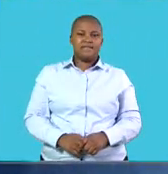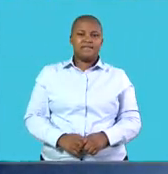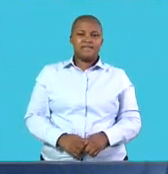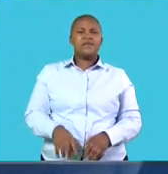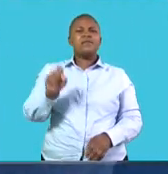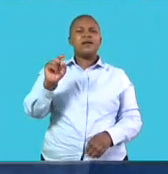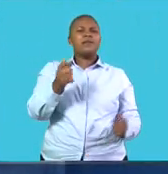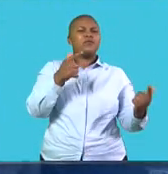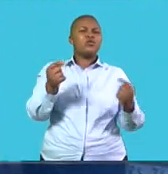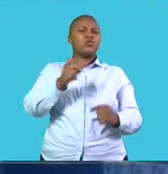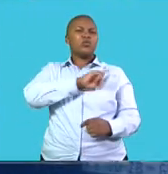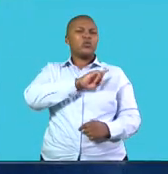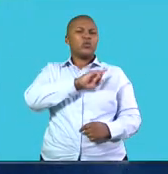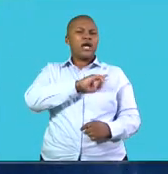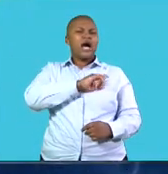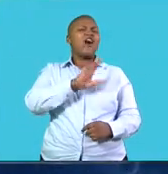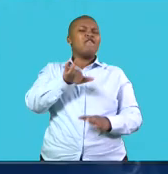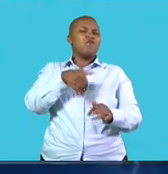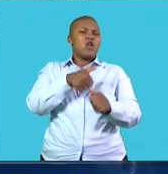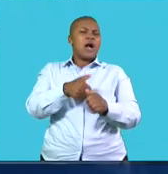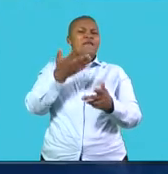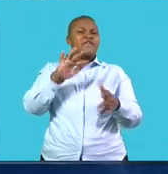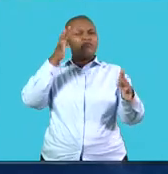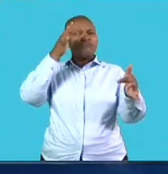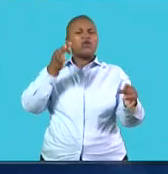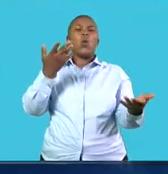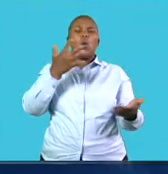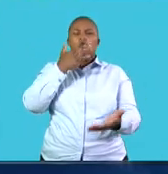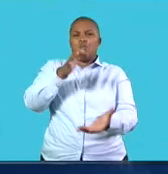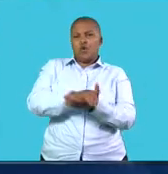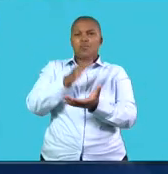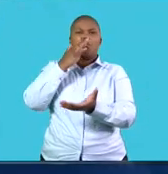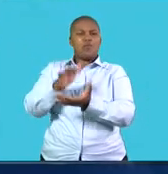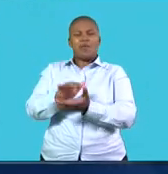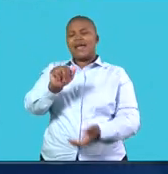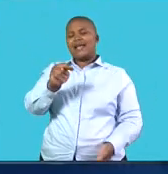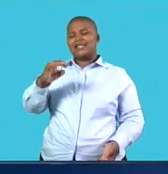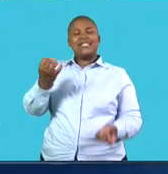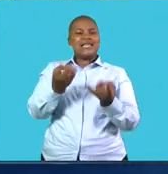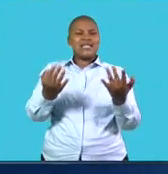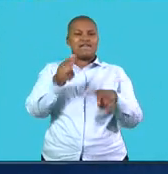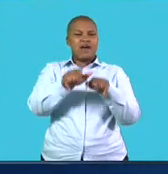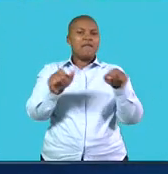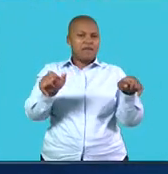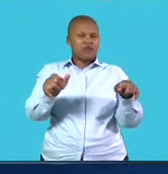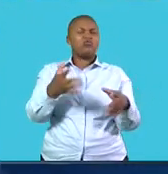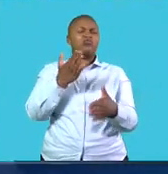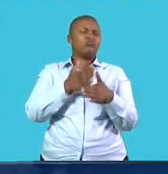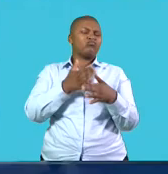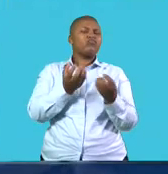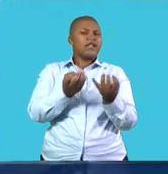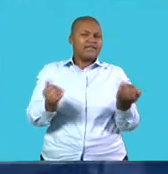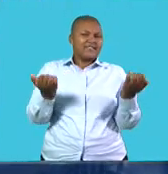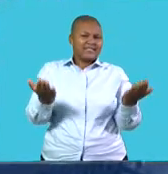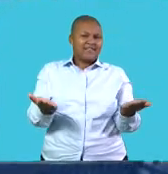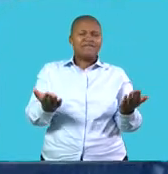wa ho fana ka moralo wa tshebetso tsweletsong ya puso ka tlasa mokga wa ANC leng tsweletso ya tshebetso le